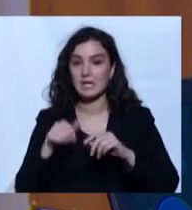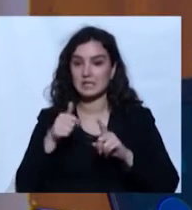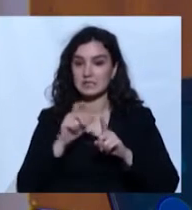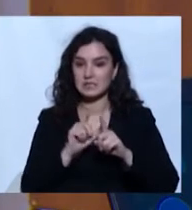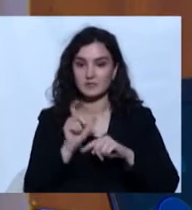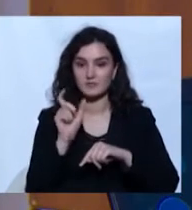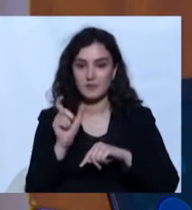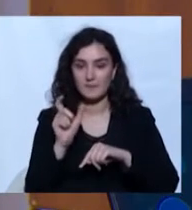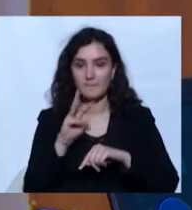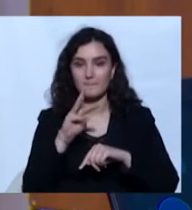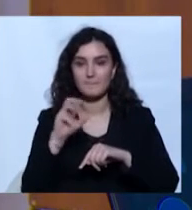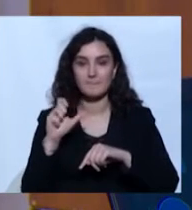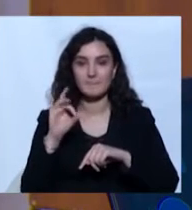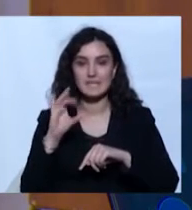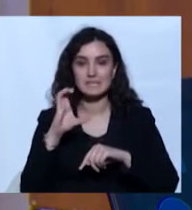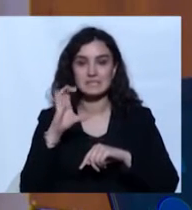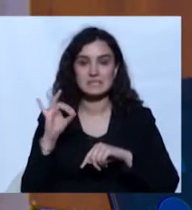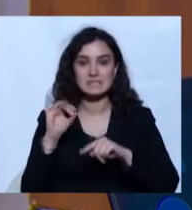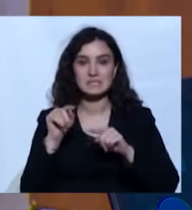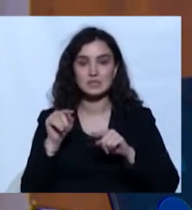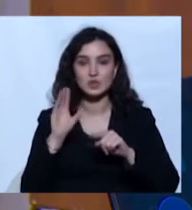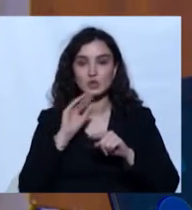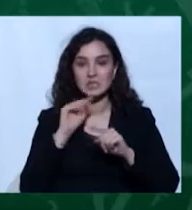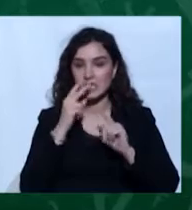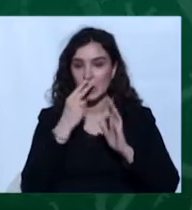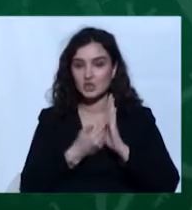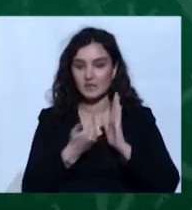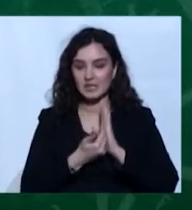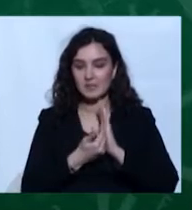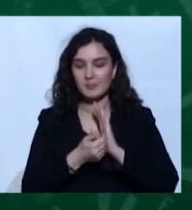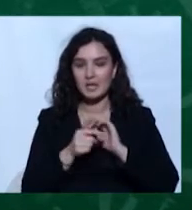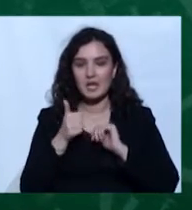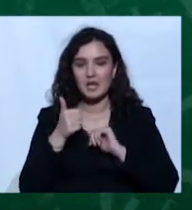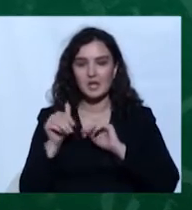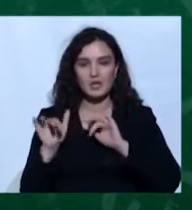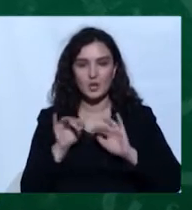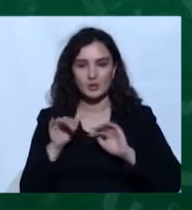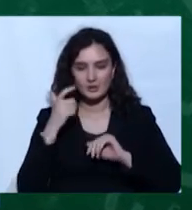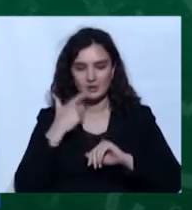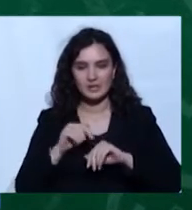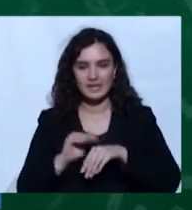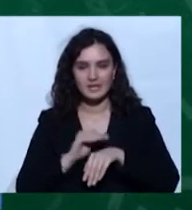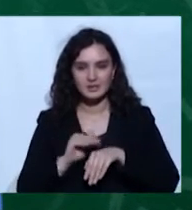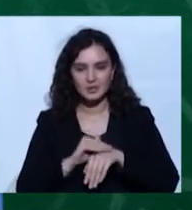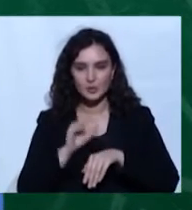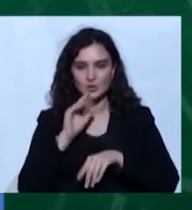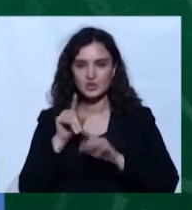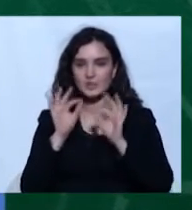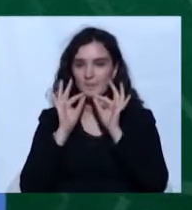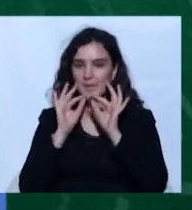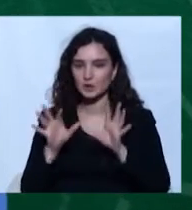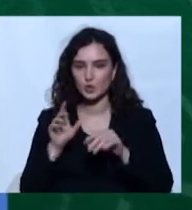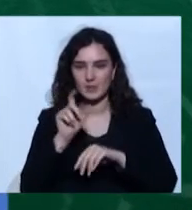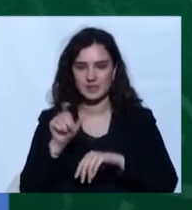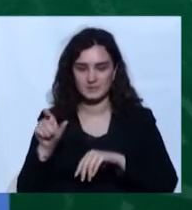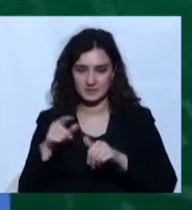Again, we end on a good word, mercy. Mercy is when you show kindness, compassion, and